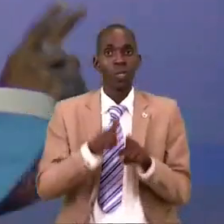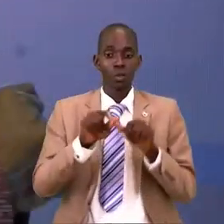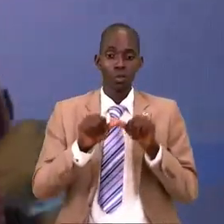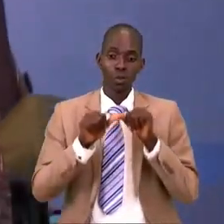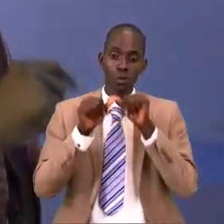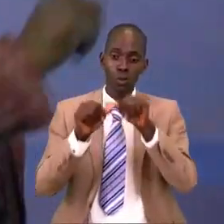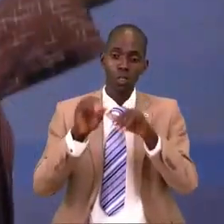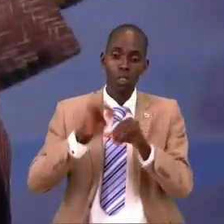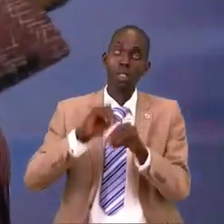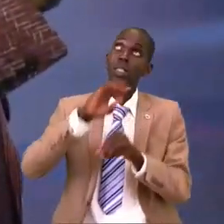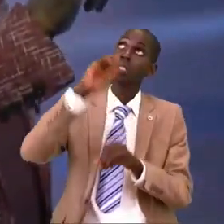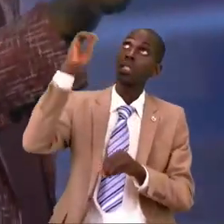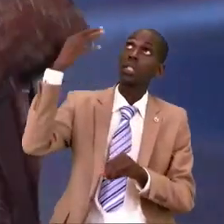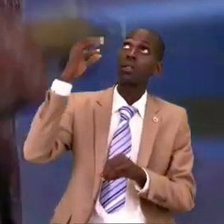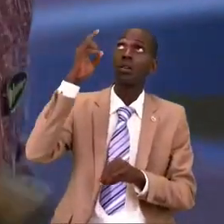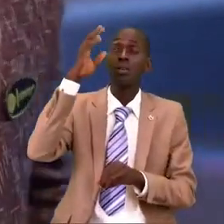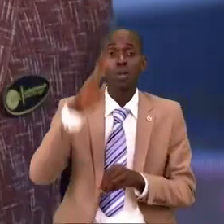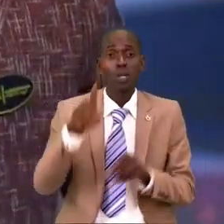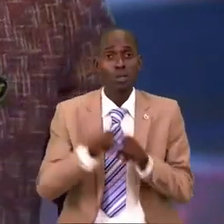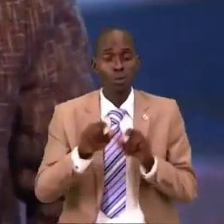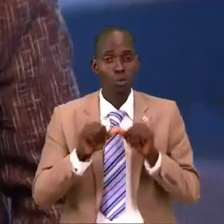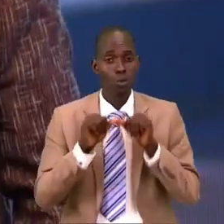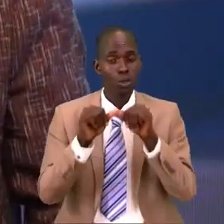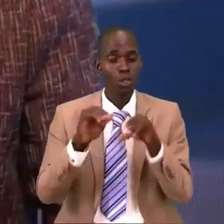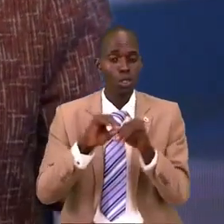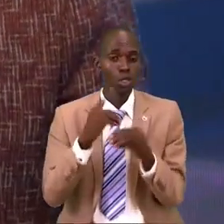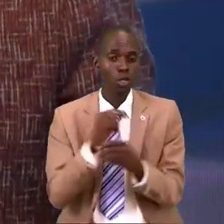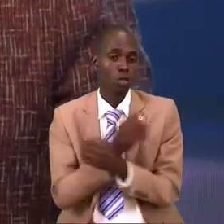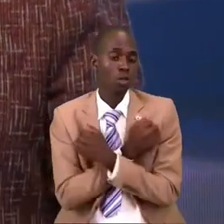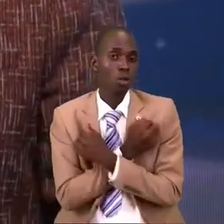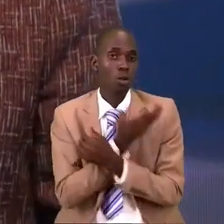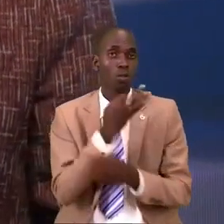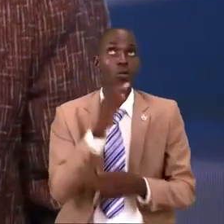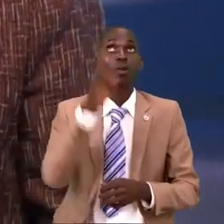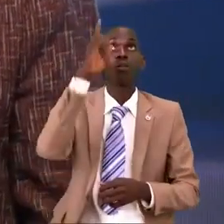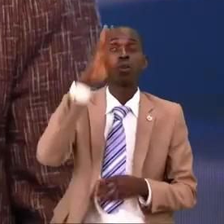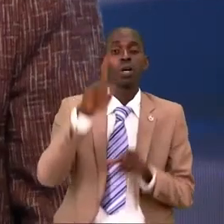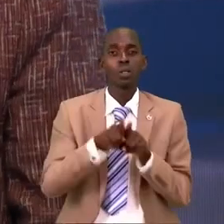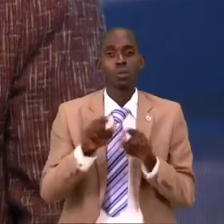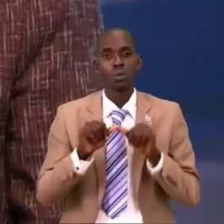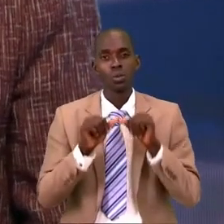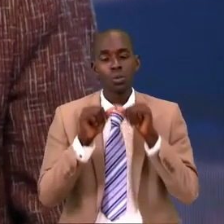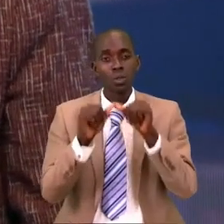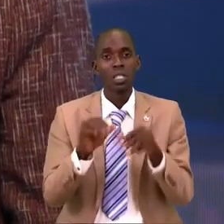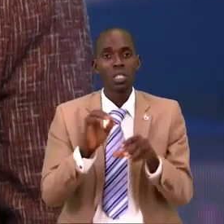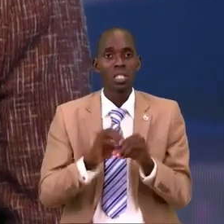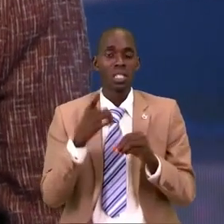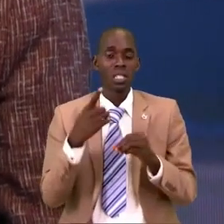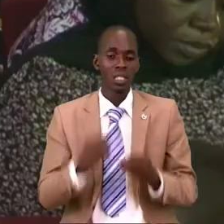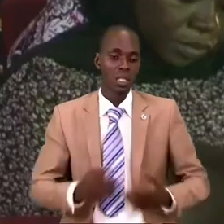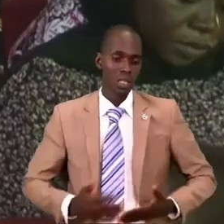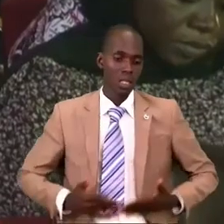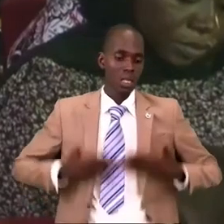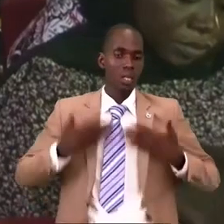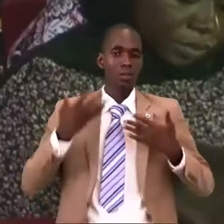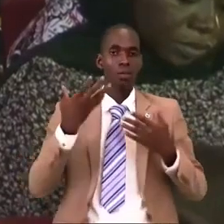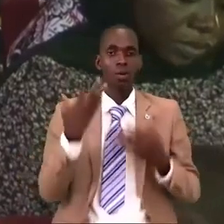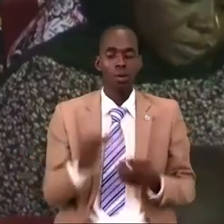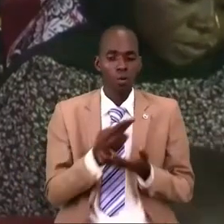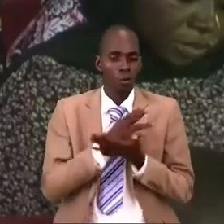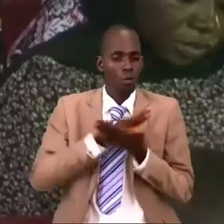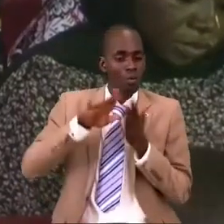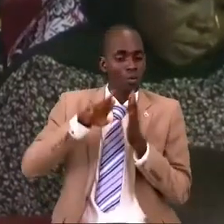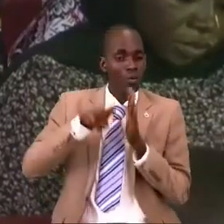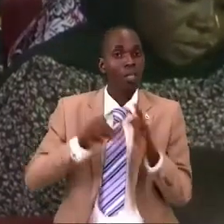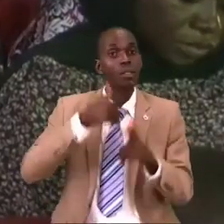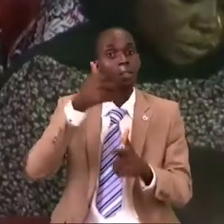life of godliness. Then you will prove every day God is good in your life.